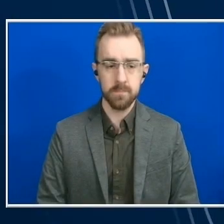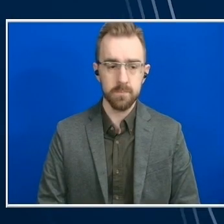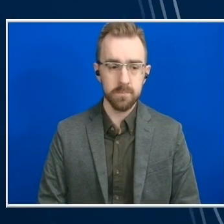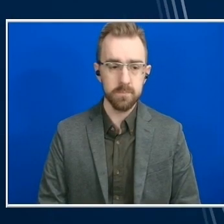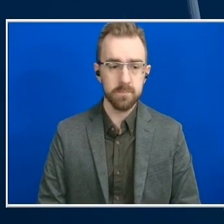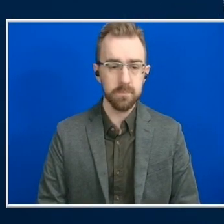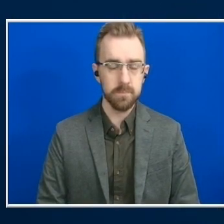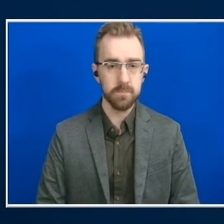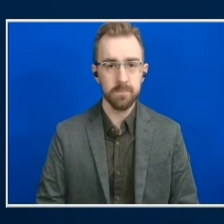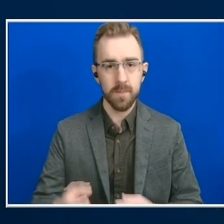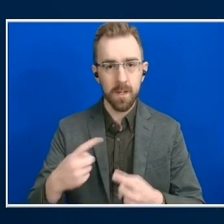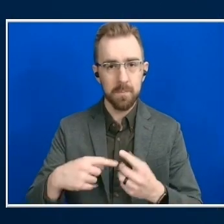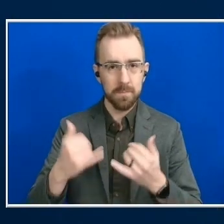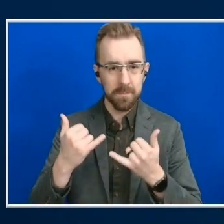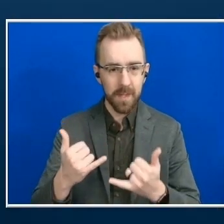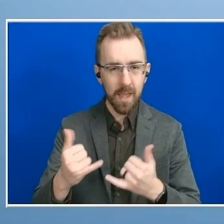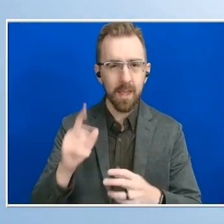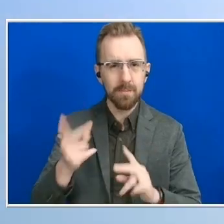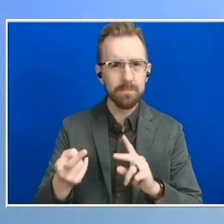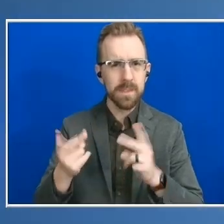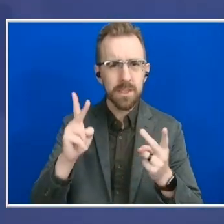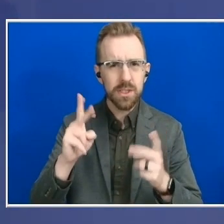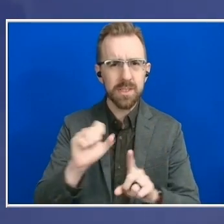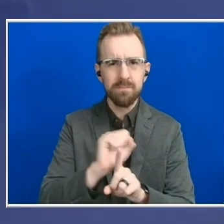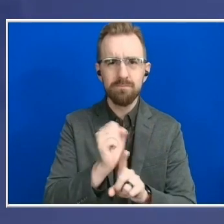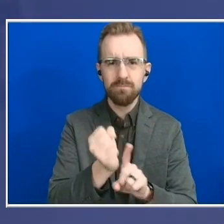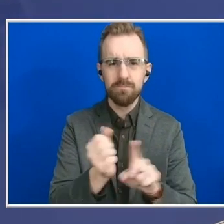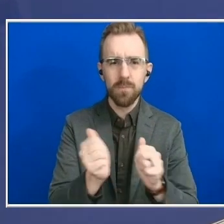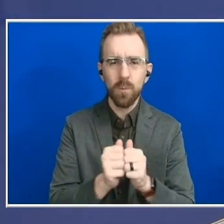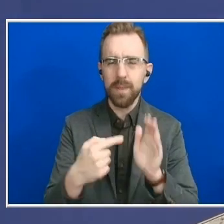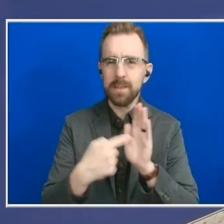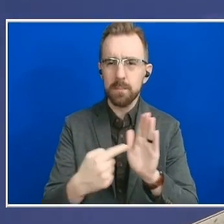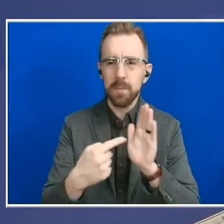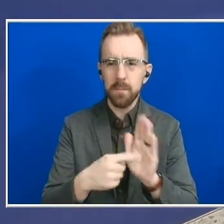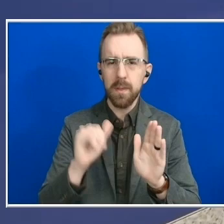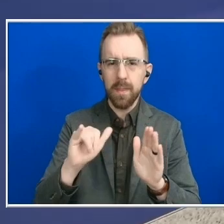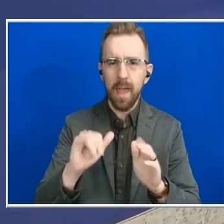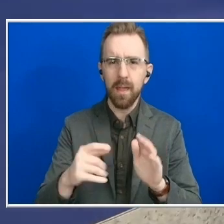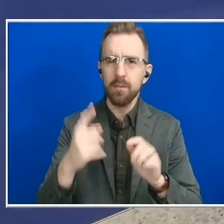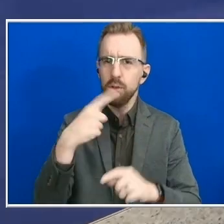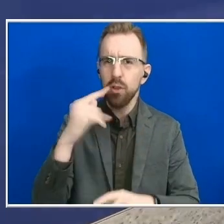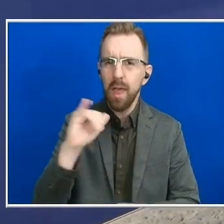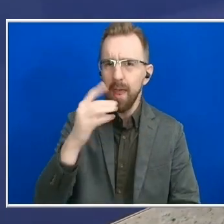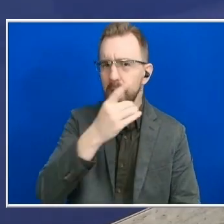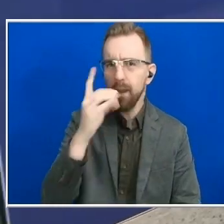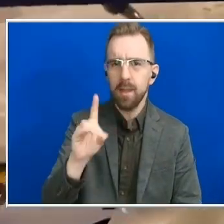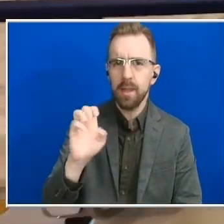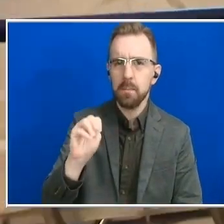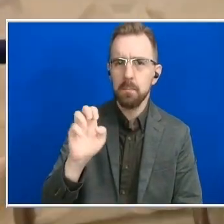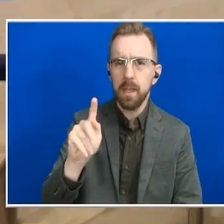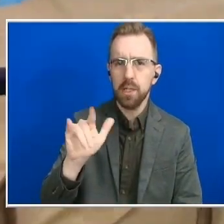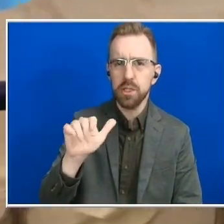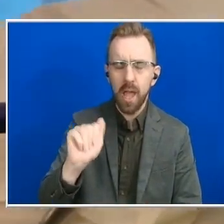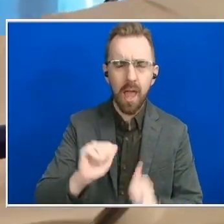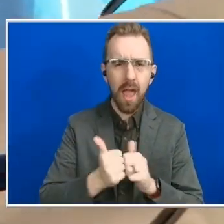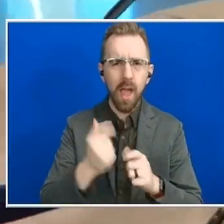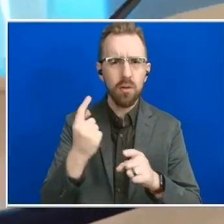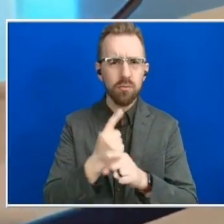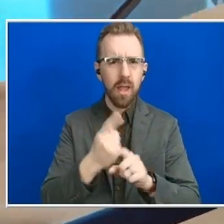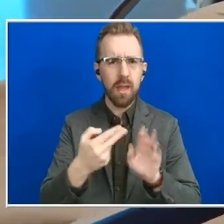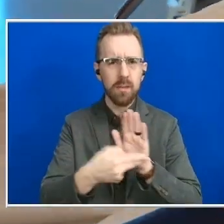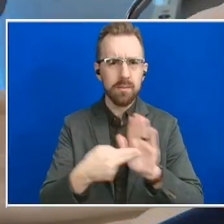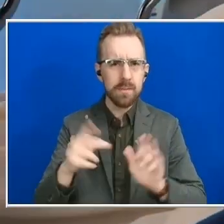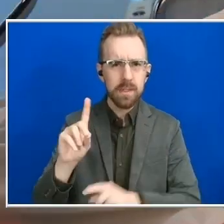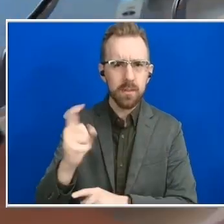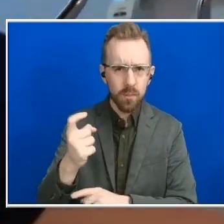Coming up today, a misunderstood condition with symptoms that mimic dementia. How to get the right diagnosis, plus the clinical